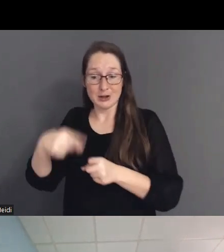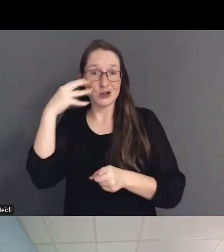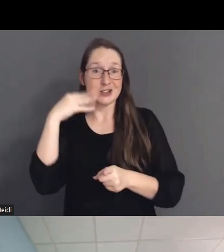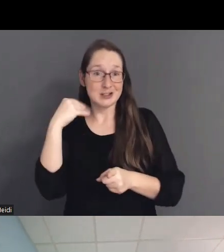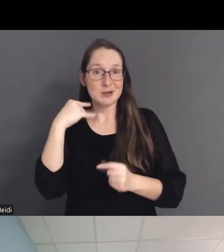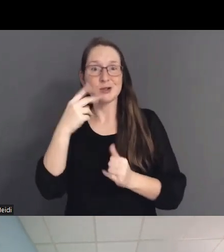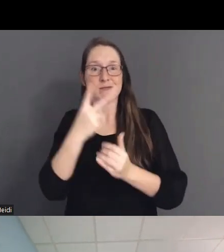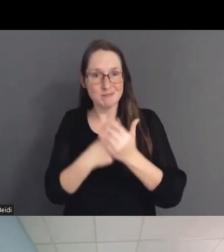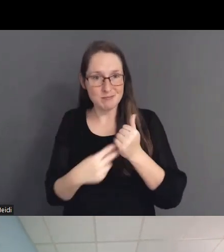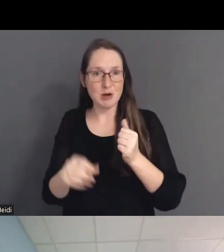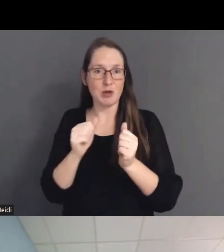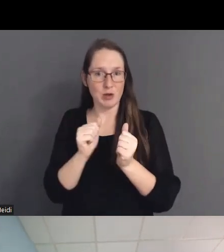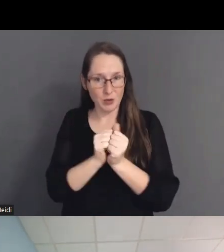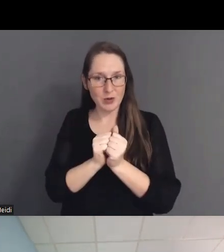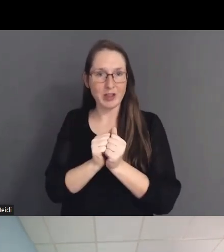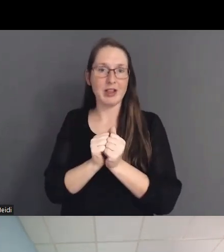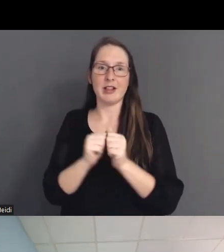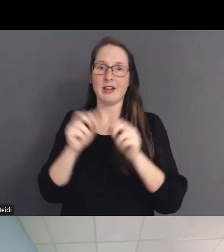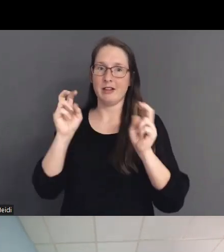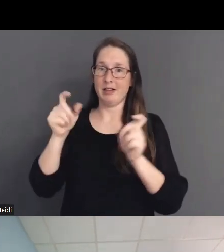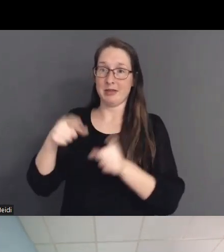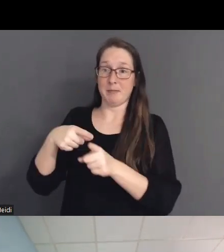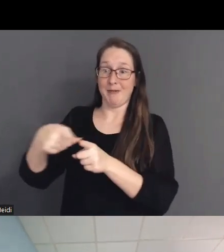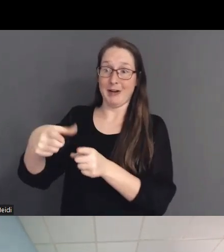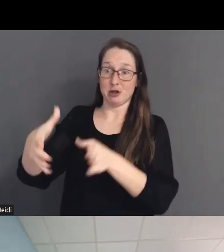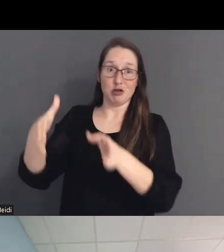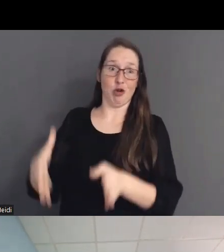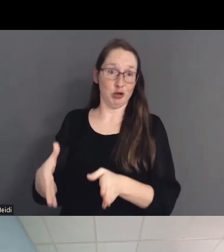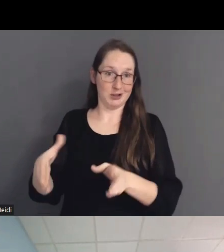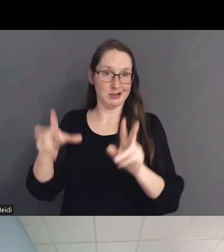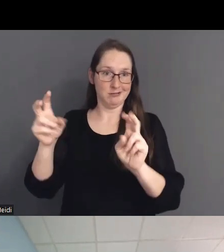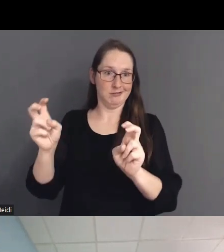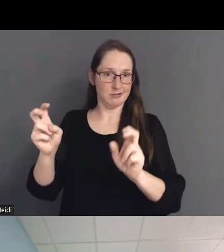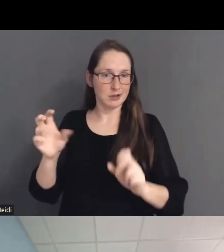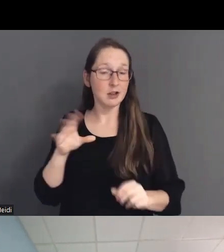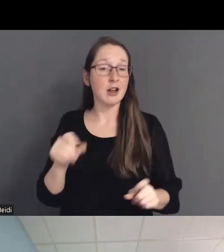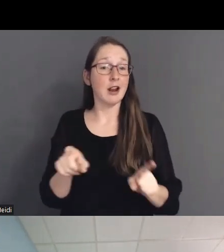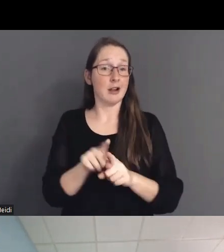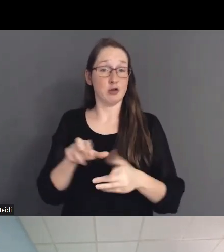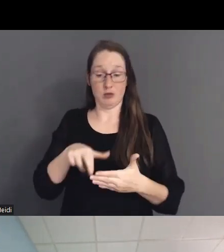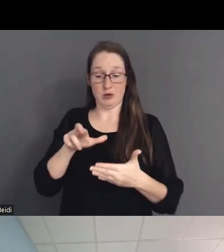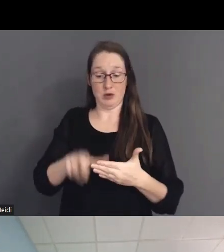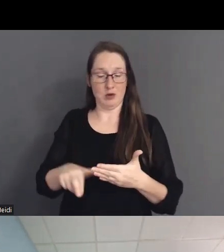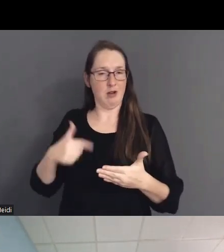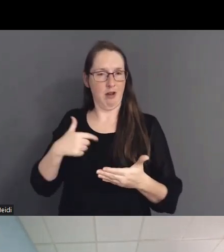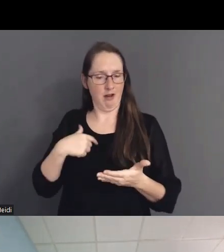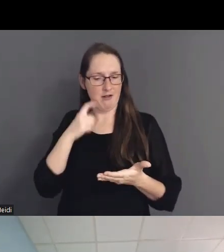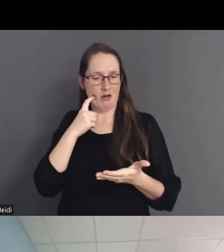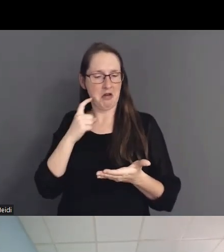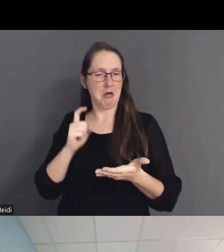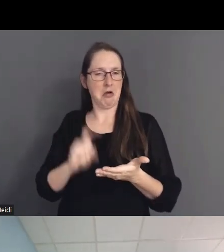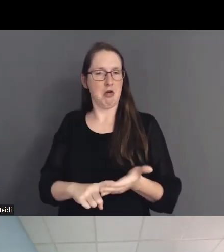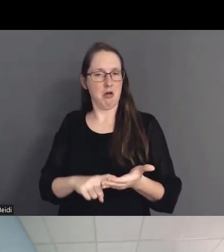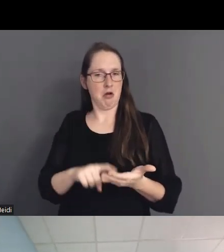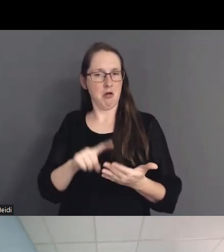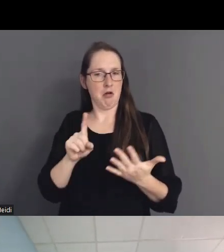experiences with the professionals. And as a result, I have noticed that the language